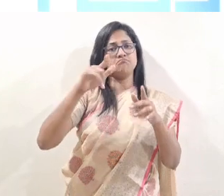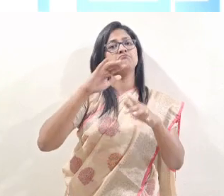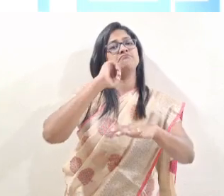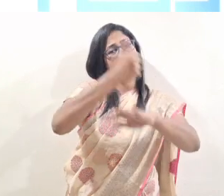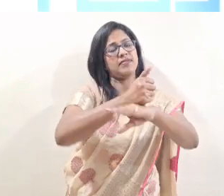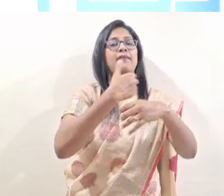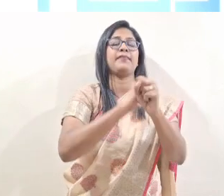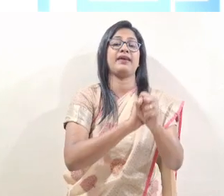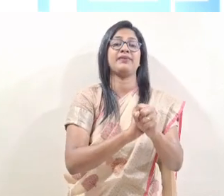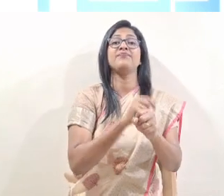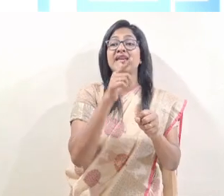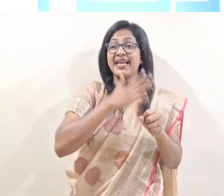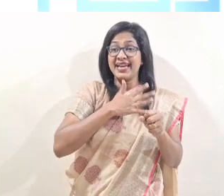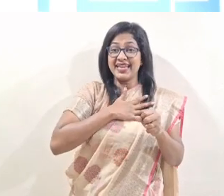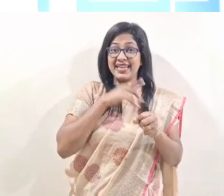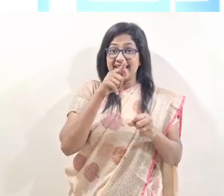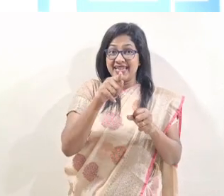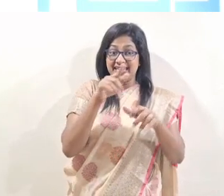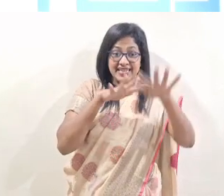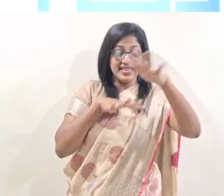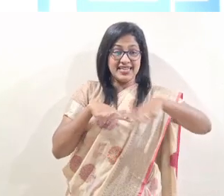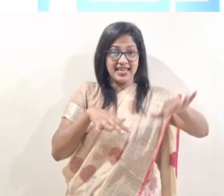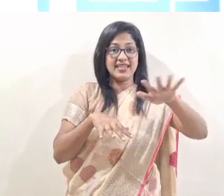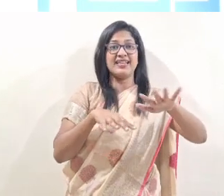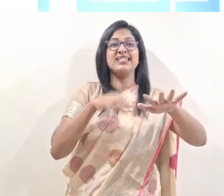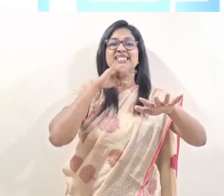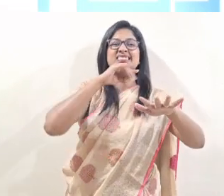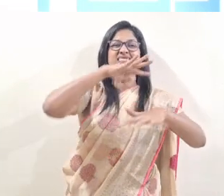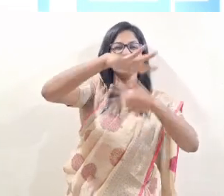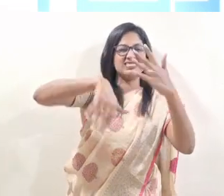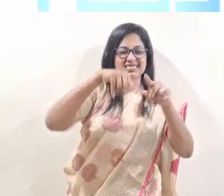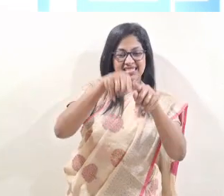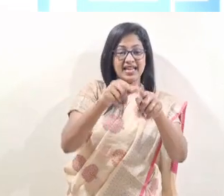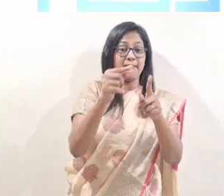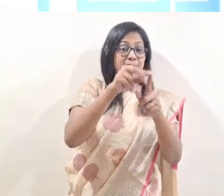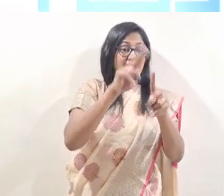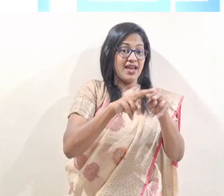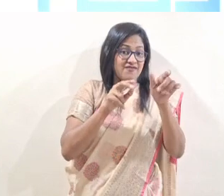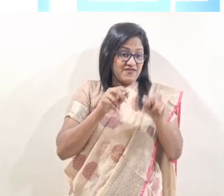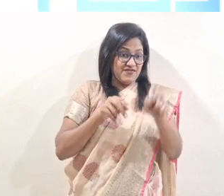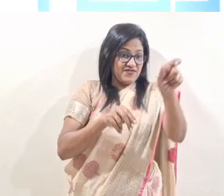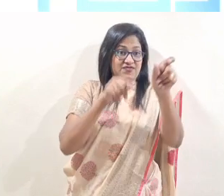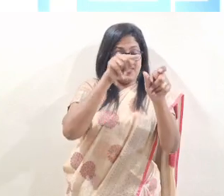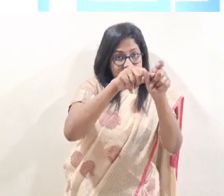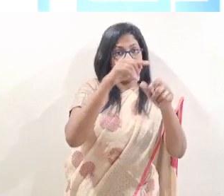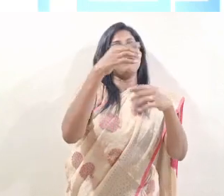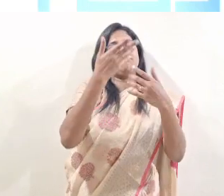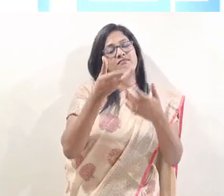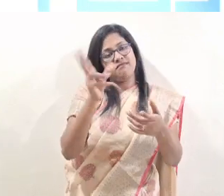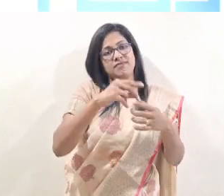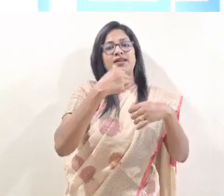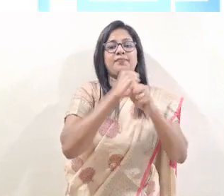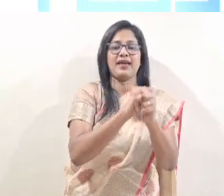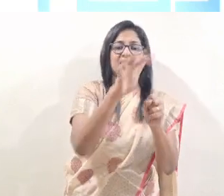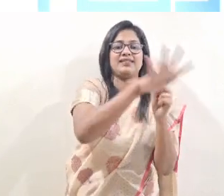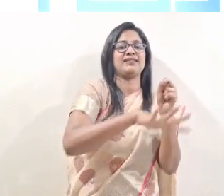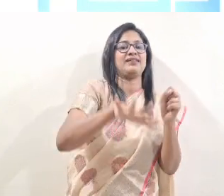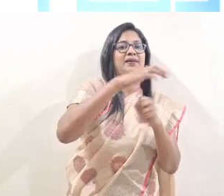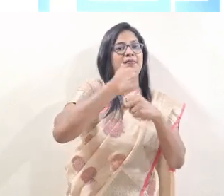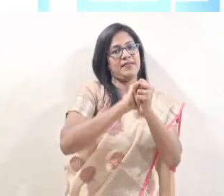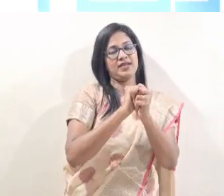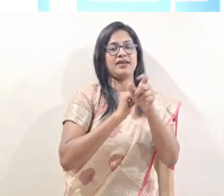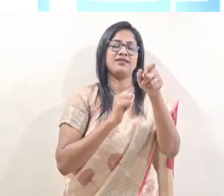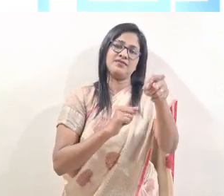train, that was the viaduct, and the platform which you see on the green train, that is what was constructed around the